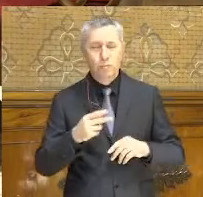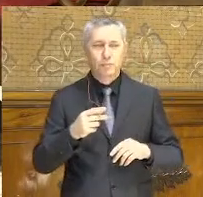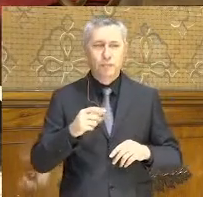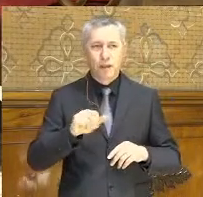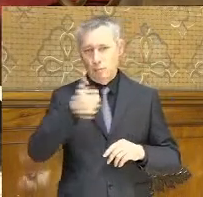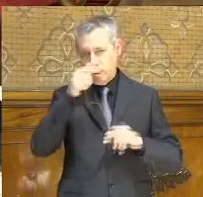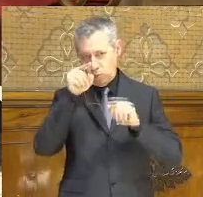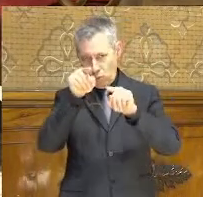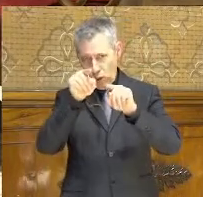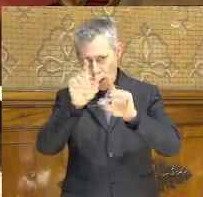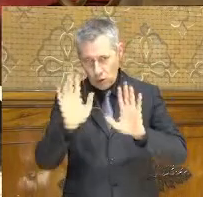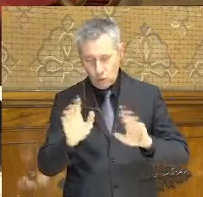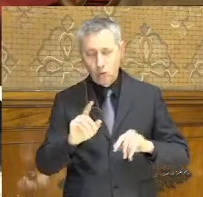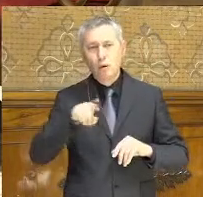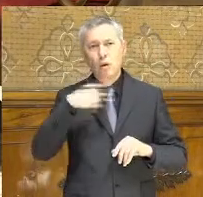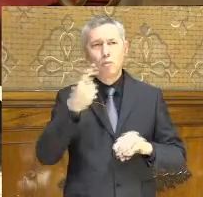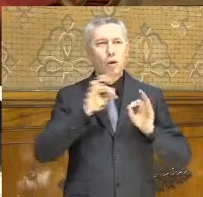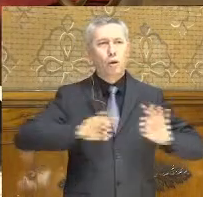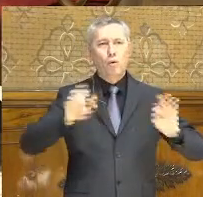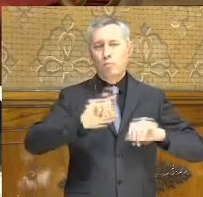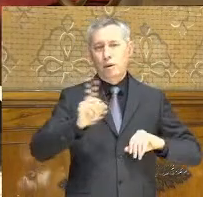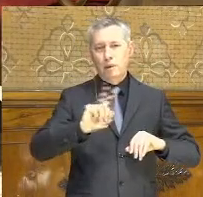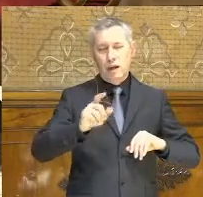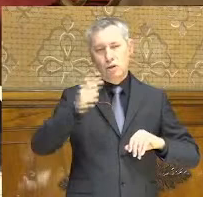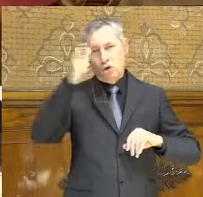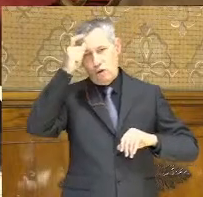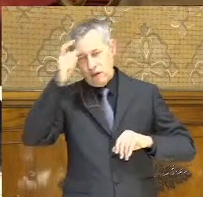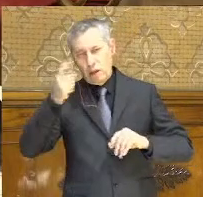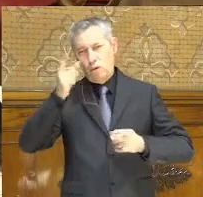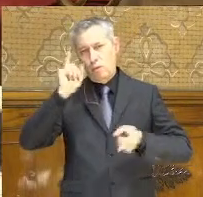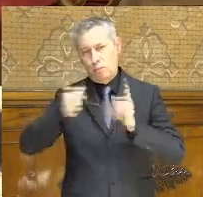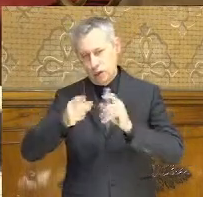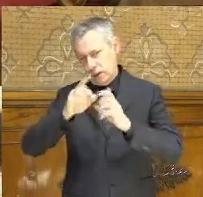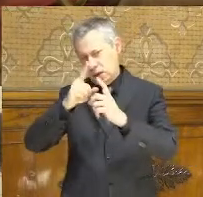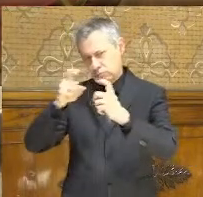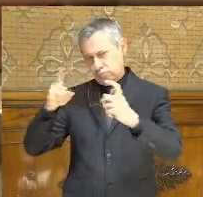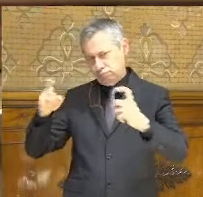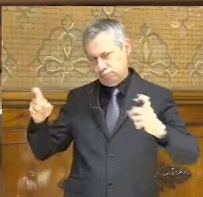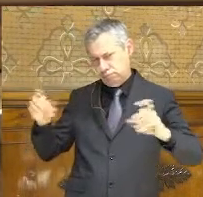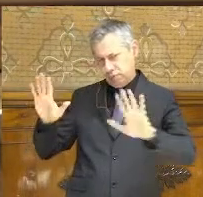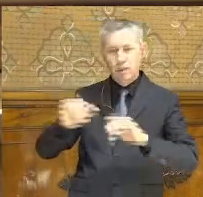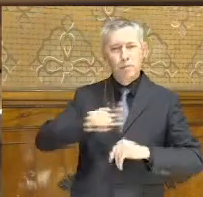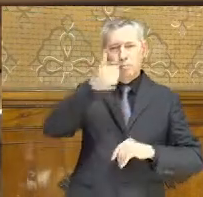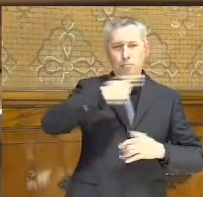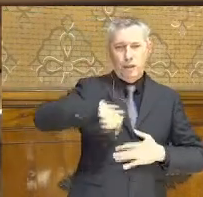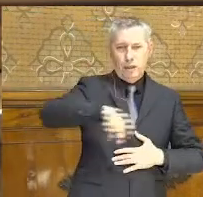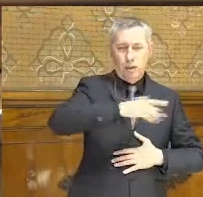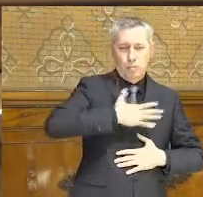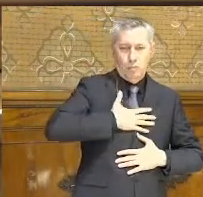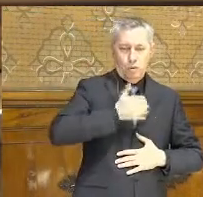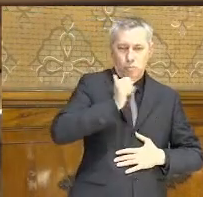unprepared by government and politics. I think so. Now, of course, we are